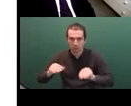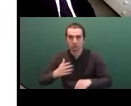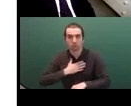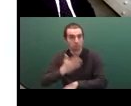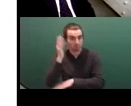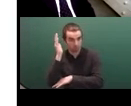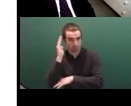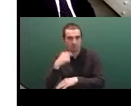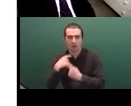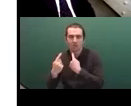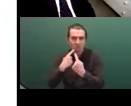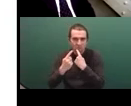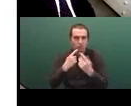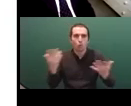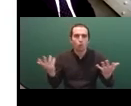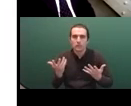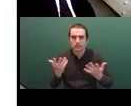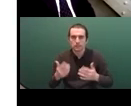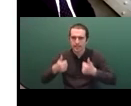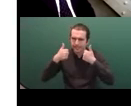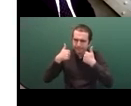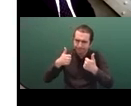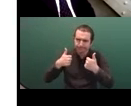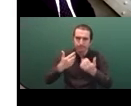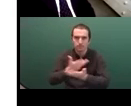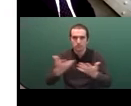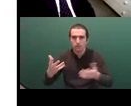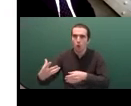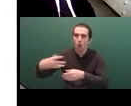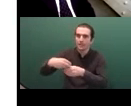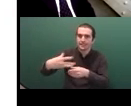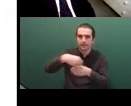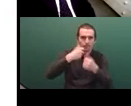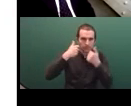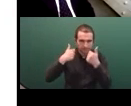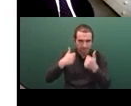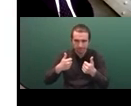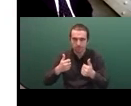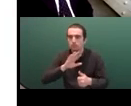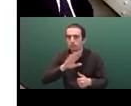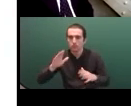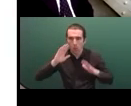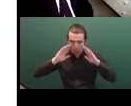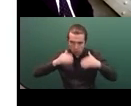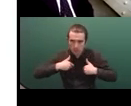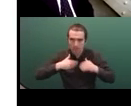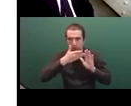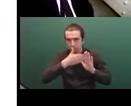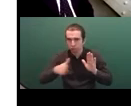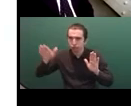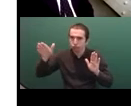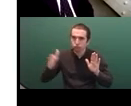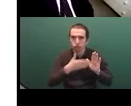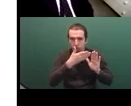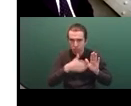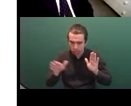The value of an inclusive education system encompasses a transformation in culture, policy, and